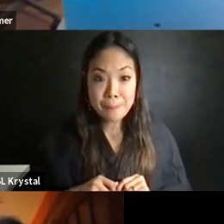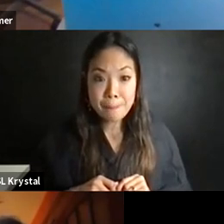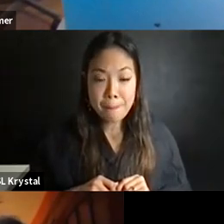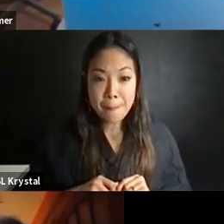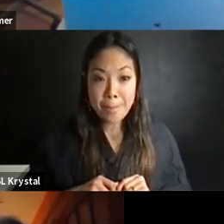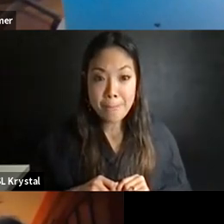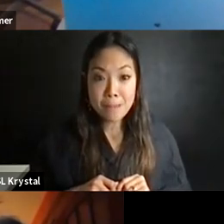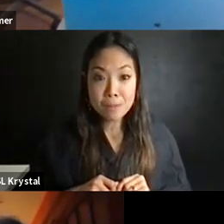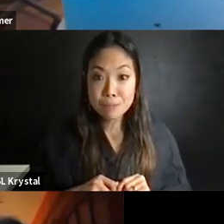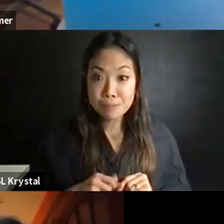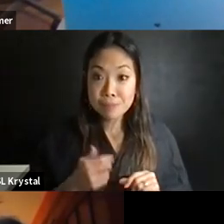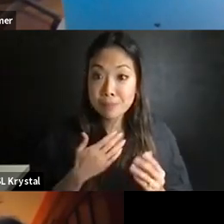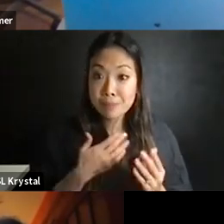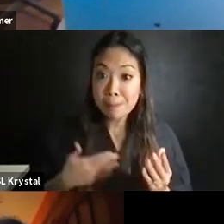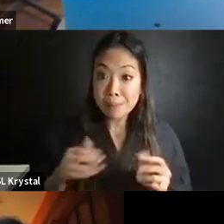please continue